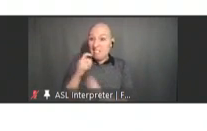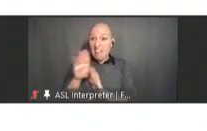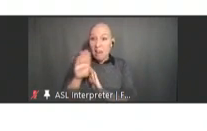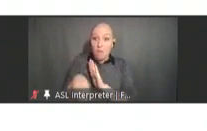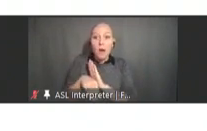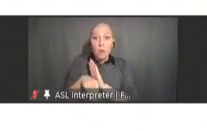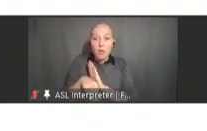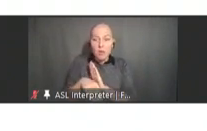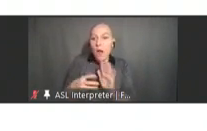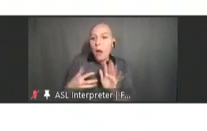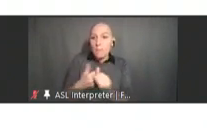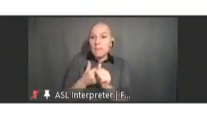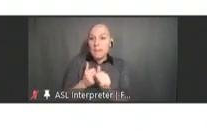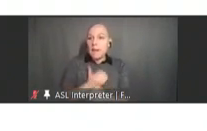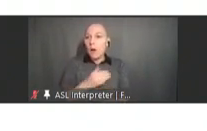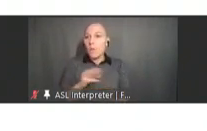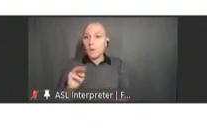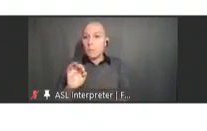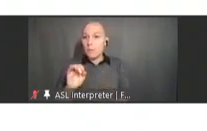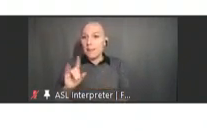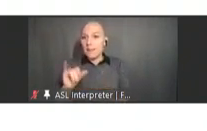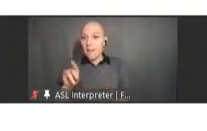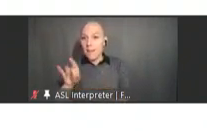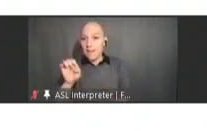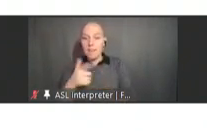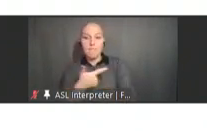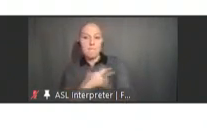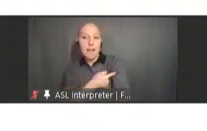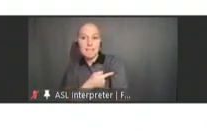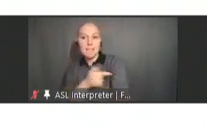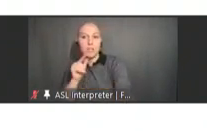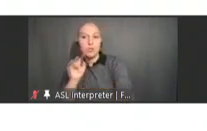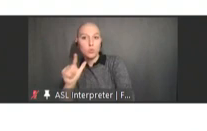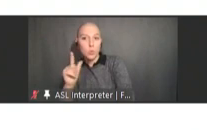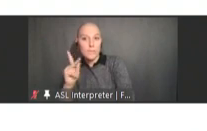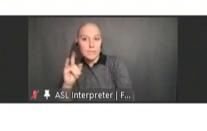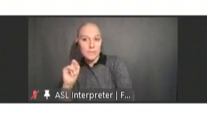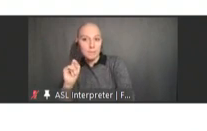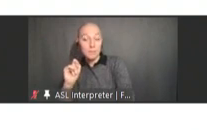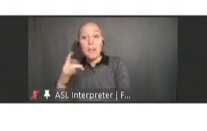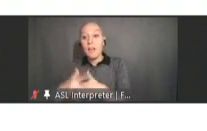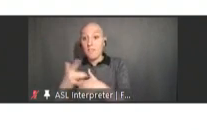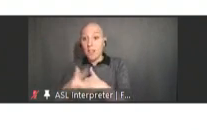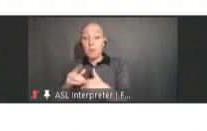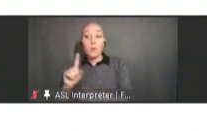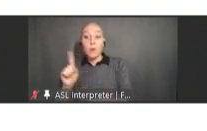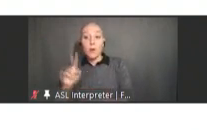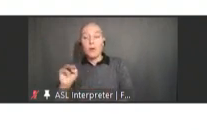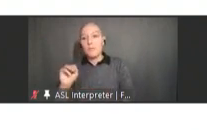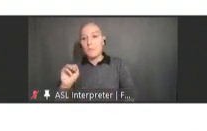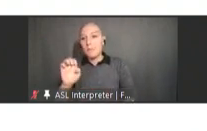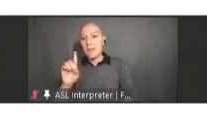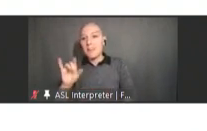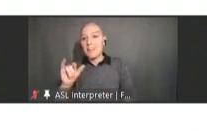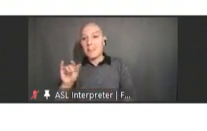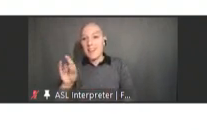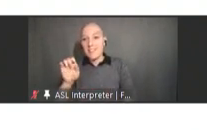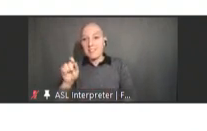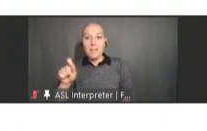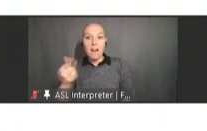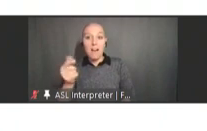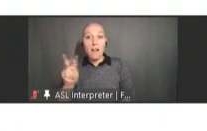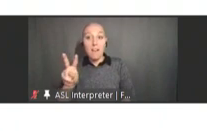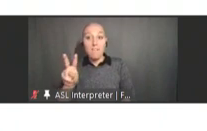our Medicaid vaccine toolkit, which is available on Medicaid.gov. So that was not in the update that I